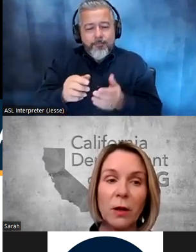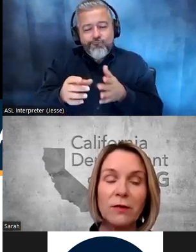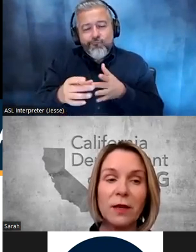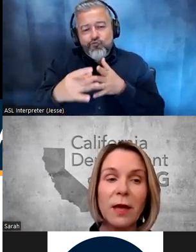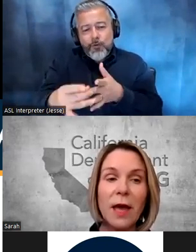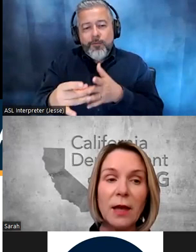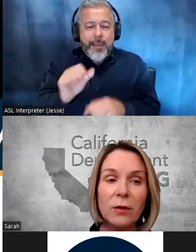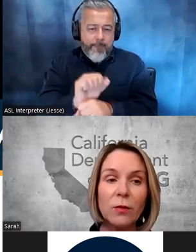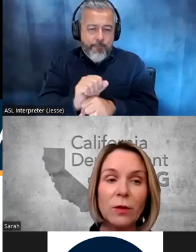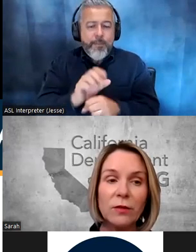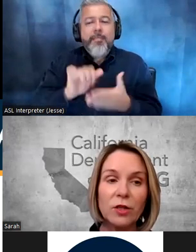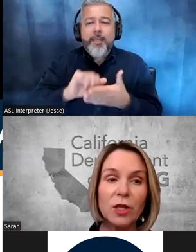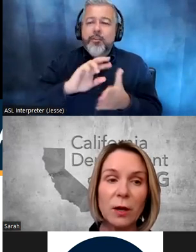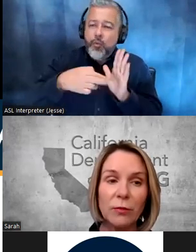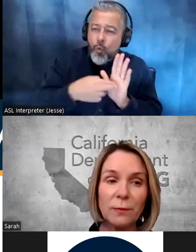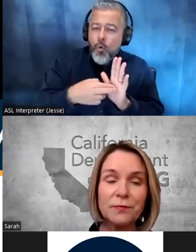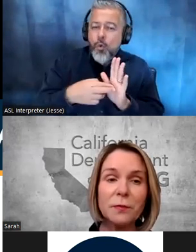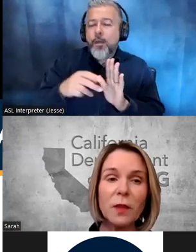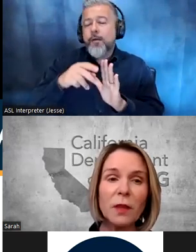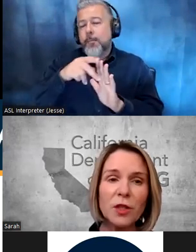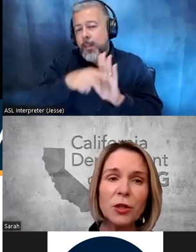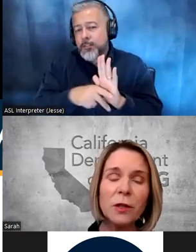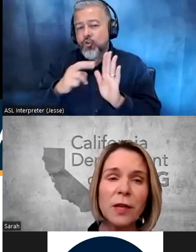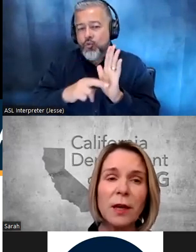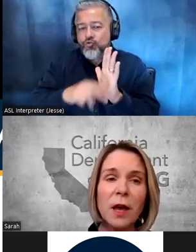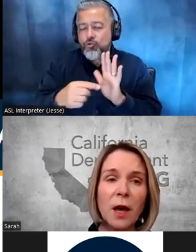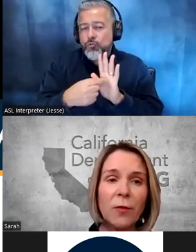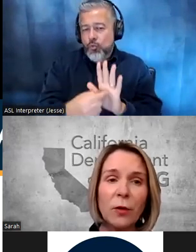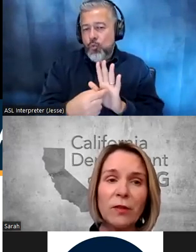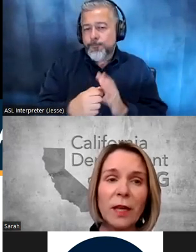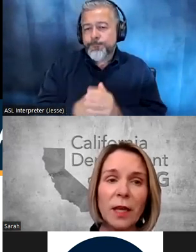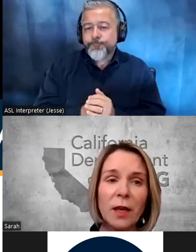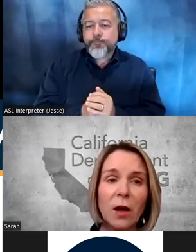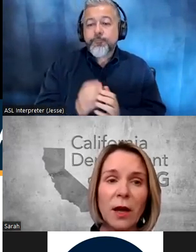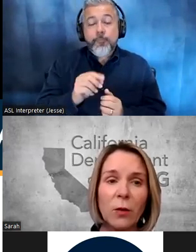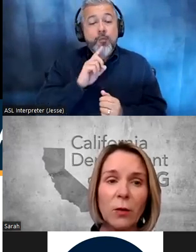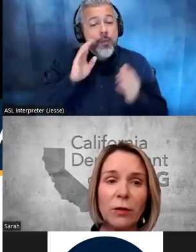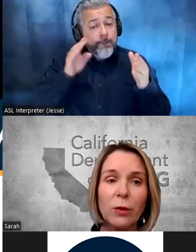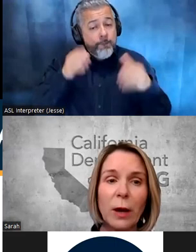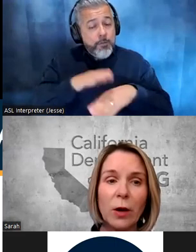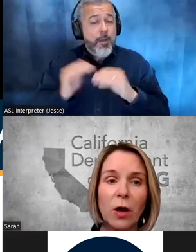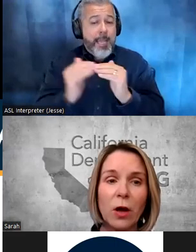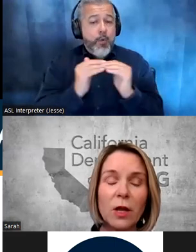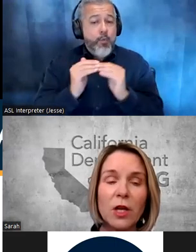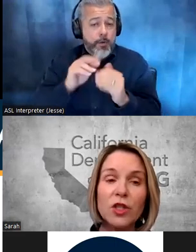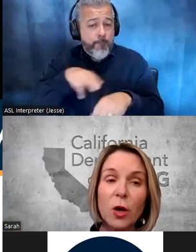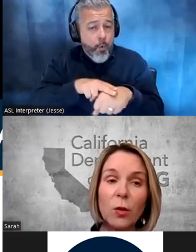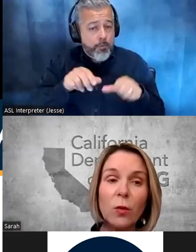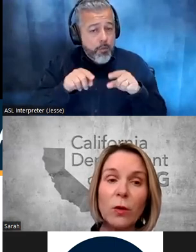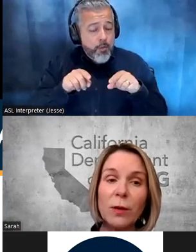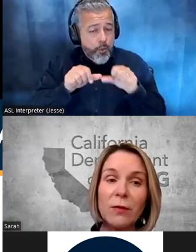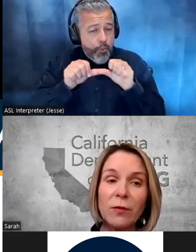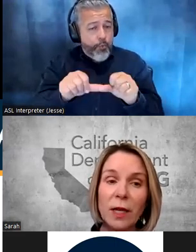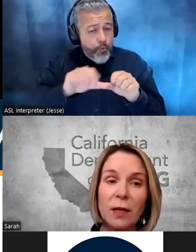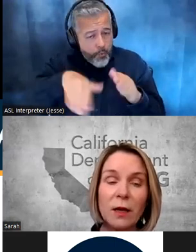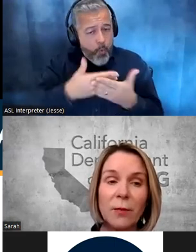of policy and research comes. And certainly focusing in on equity throughout it all. So we